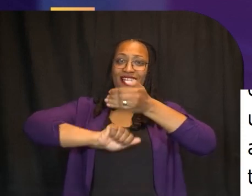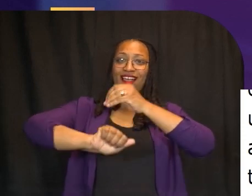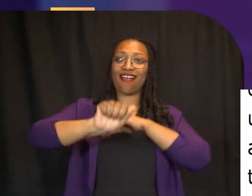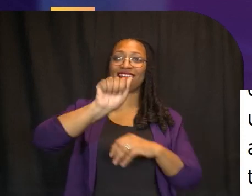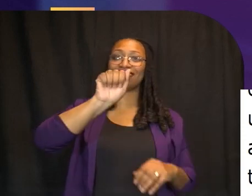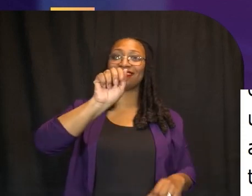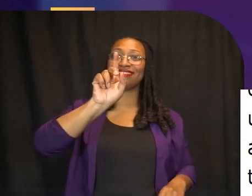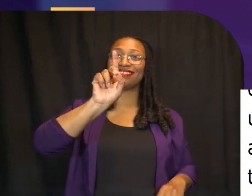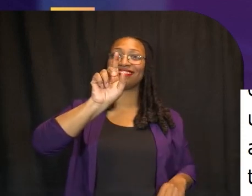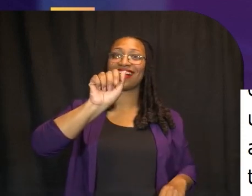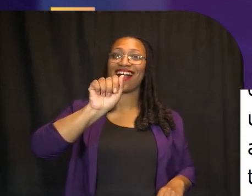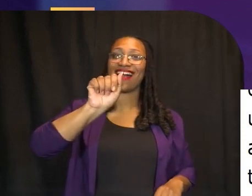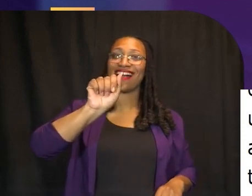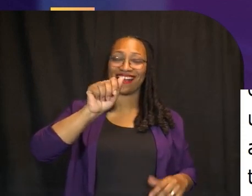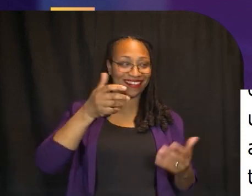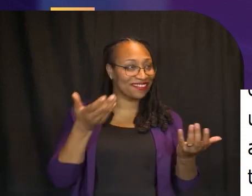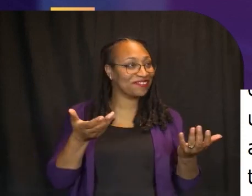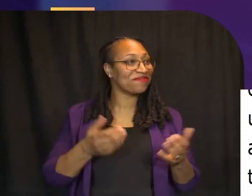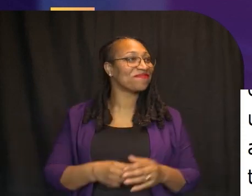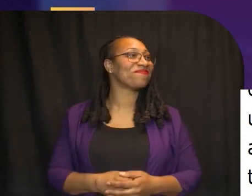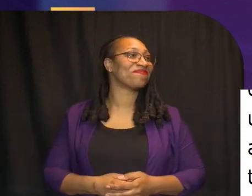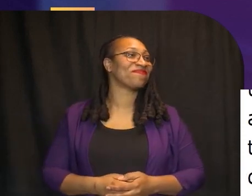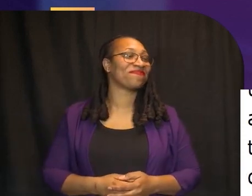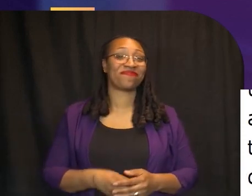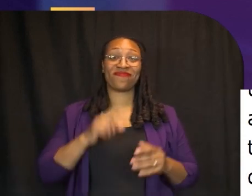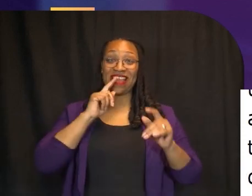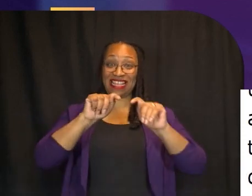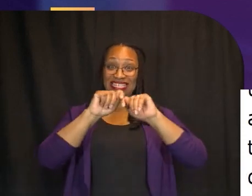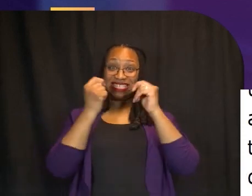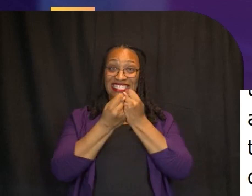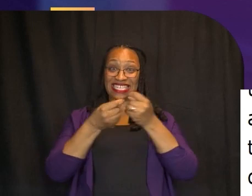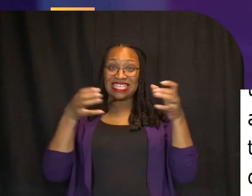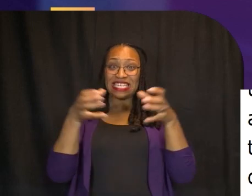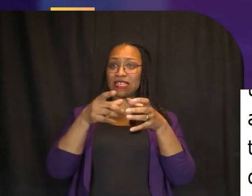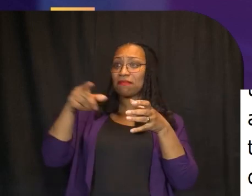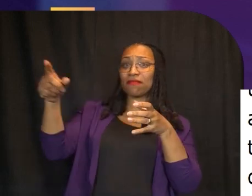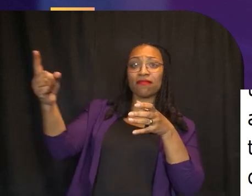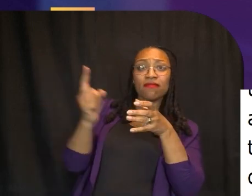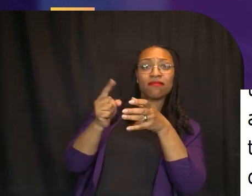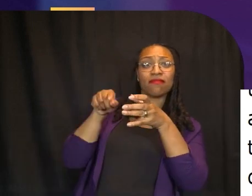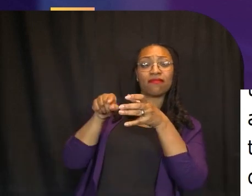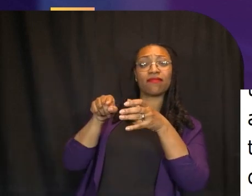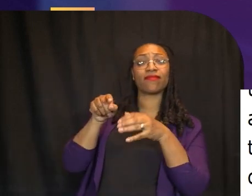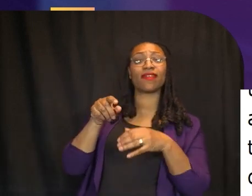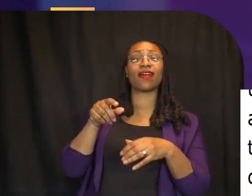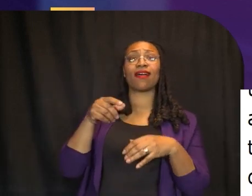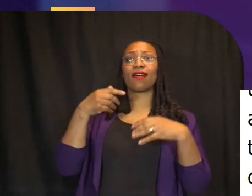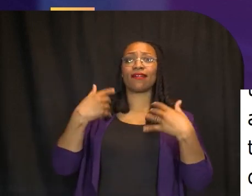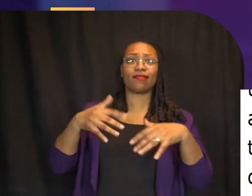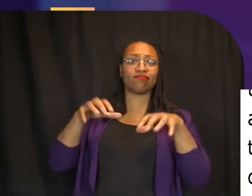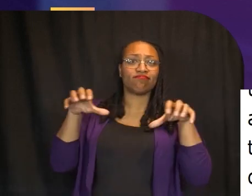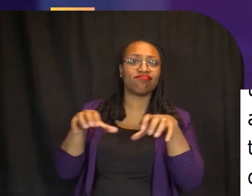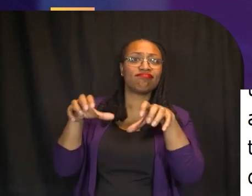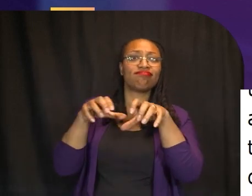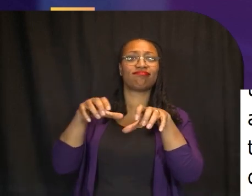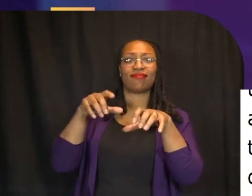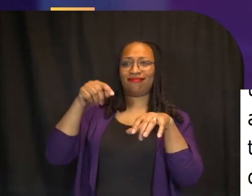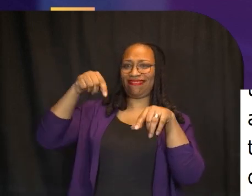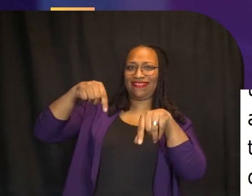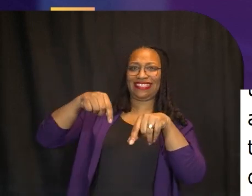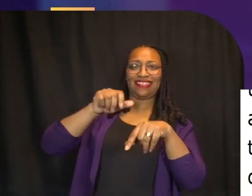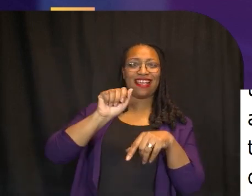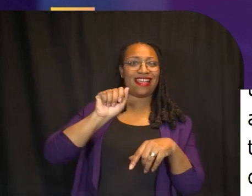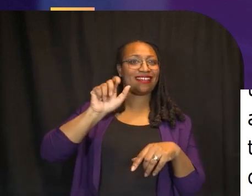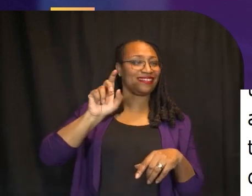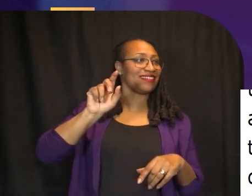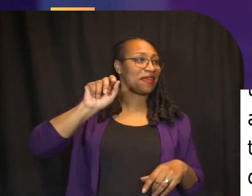dedicated staff, led by their president and CEO, Maria Town. Maria, thanks for all that you and the